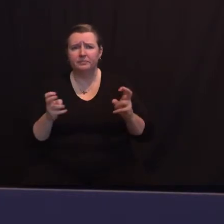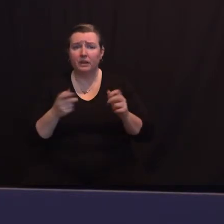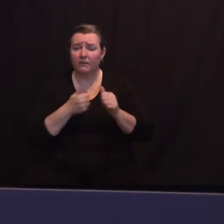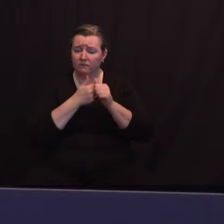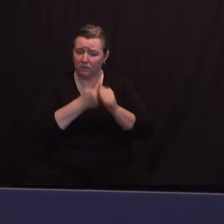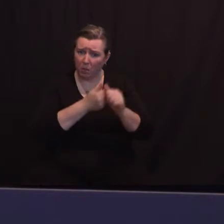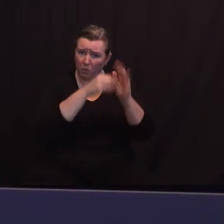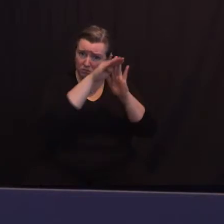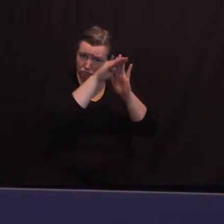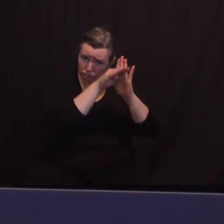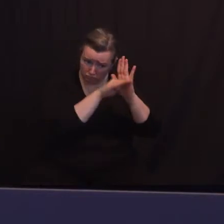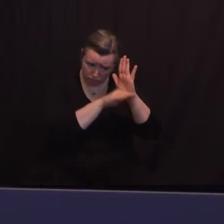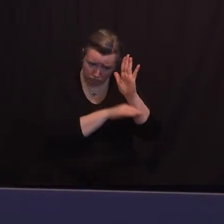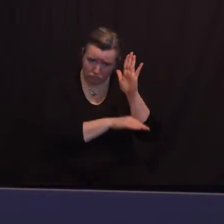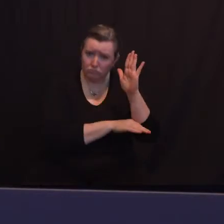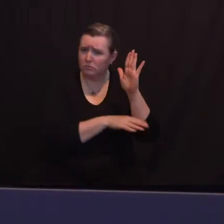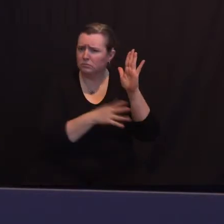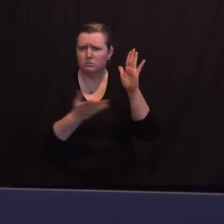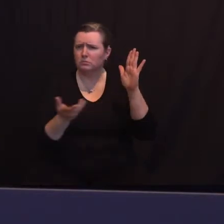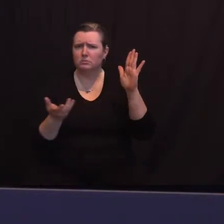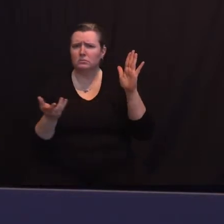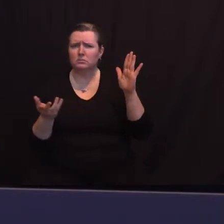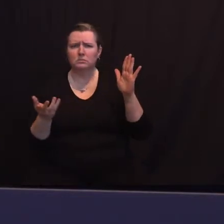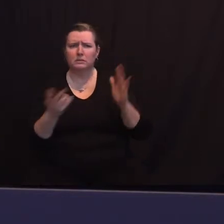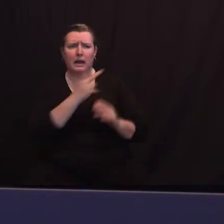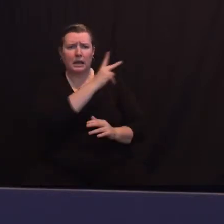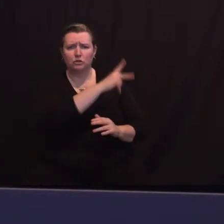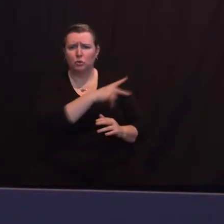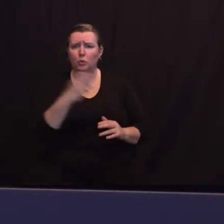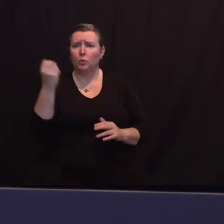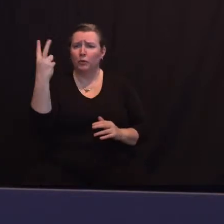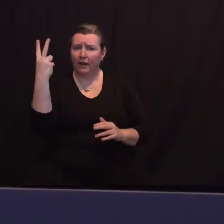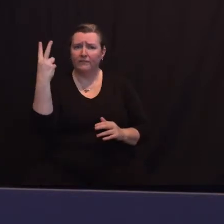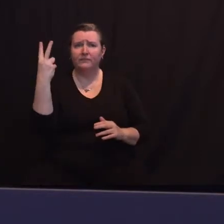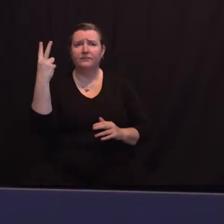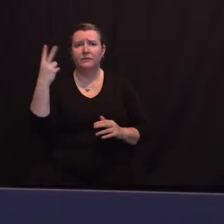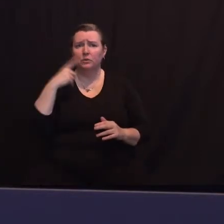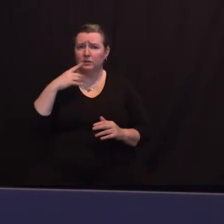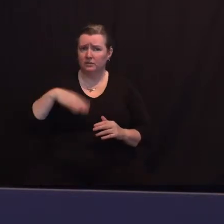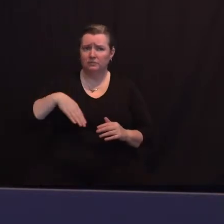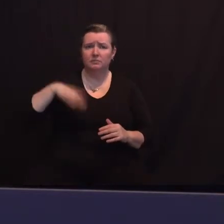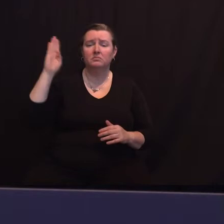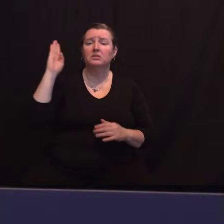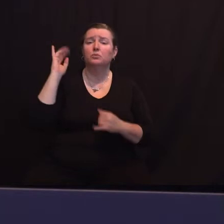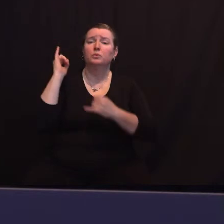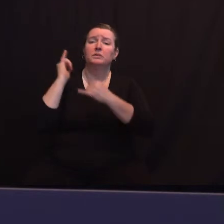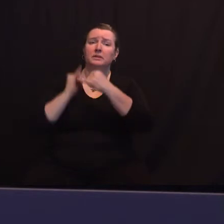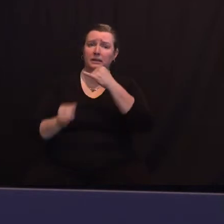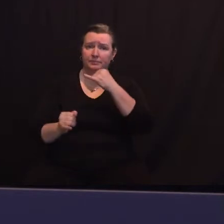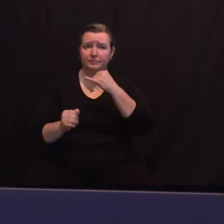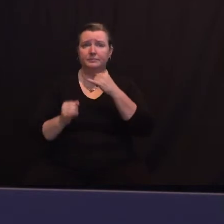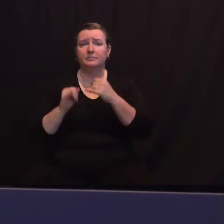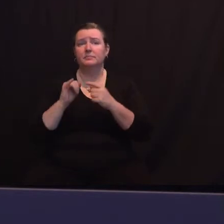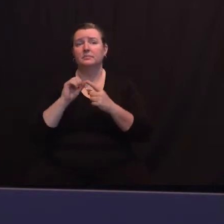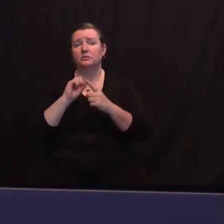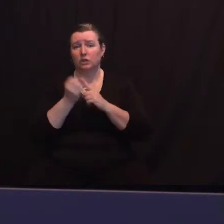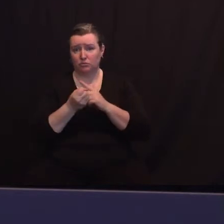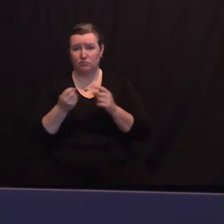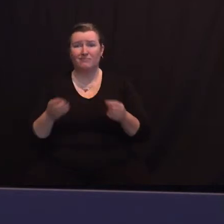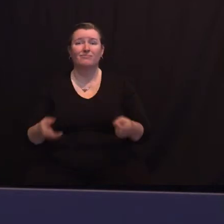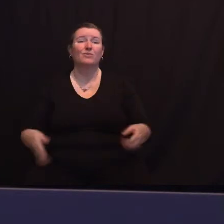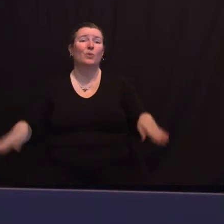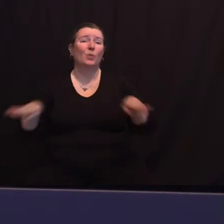schools. K through 12 schools should be among the last settings to close after all other mitigation